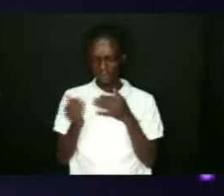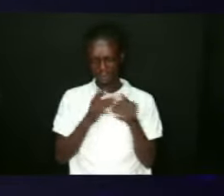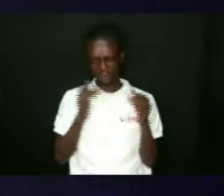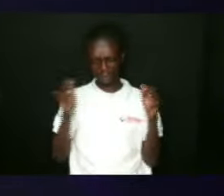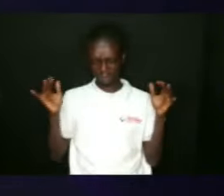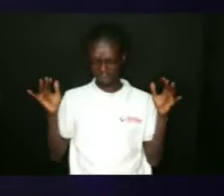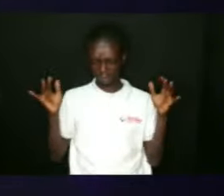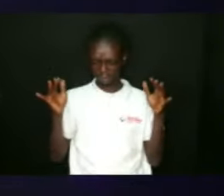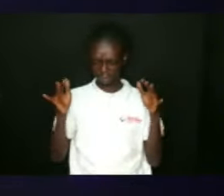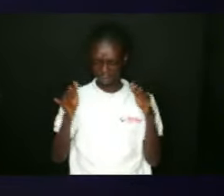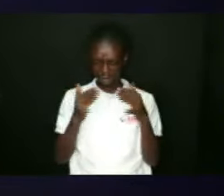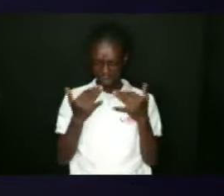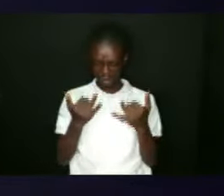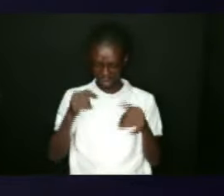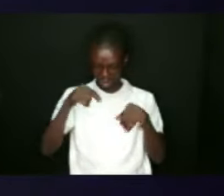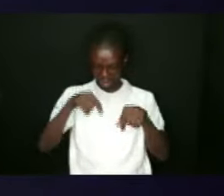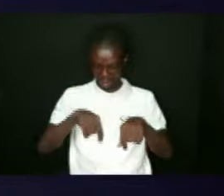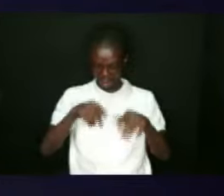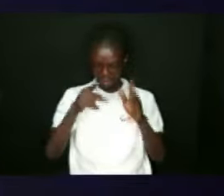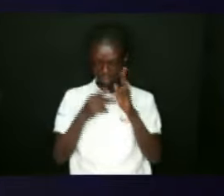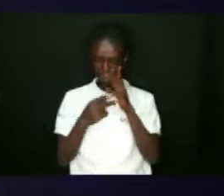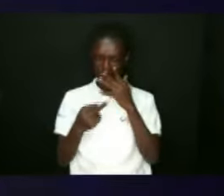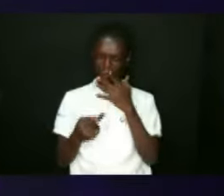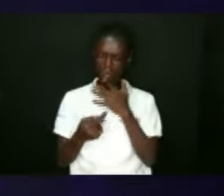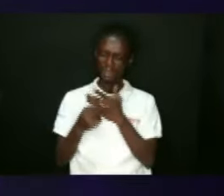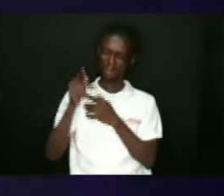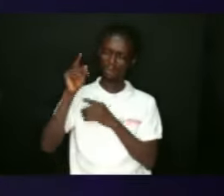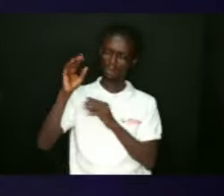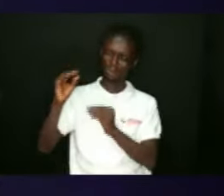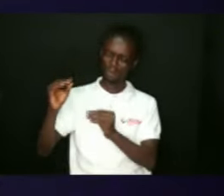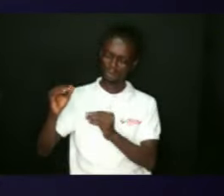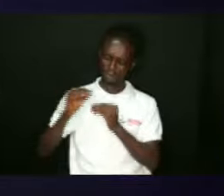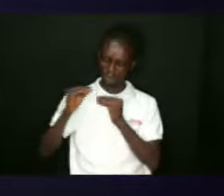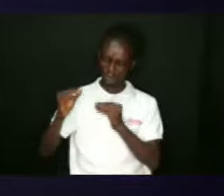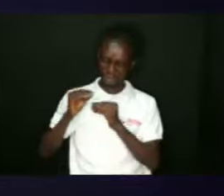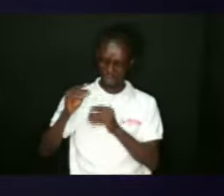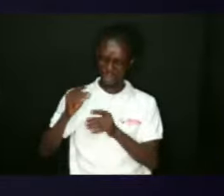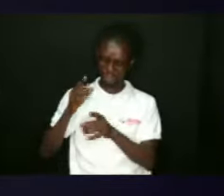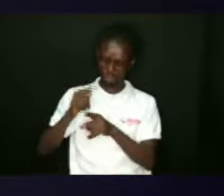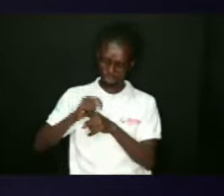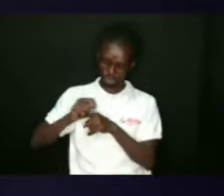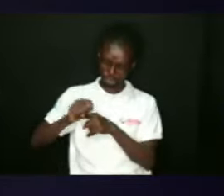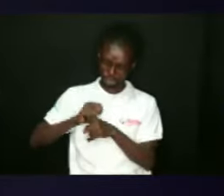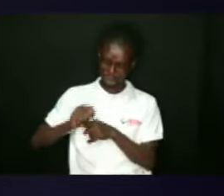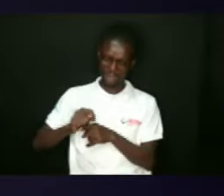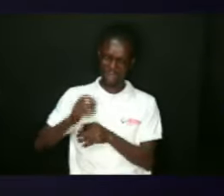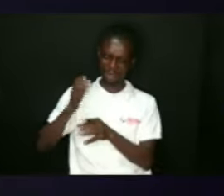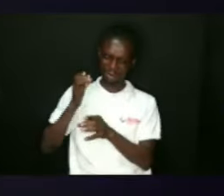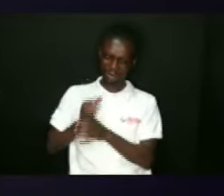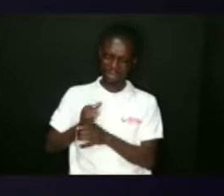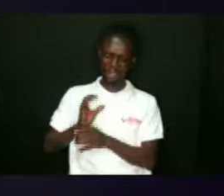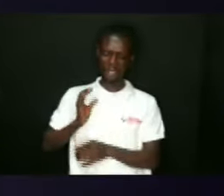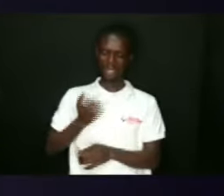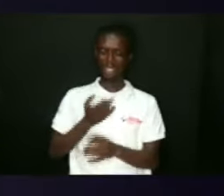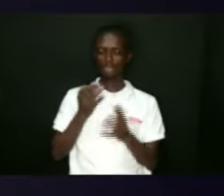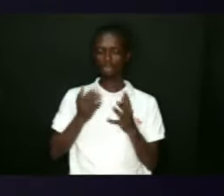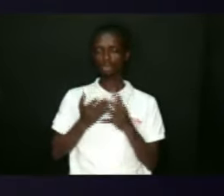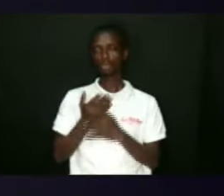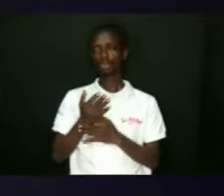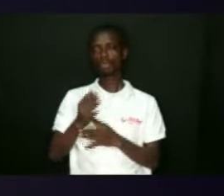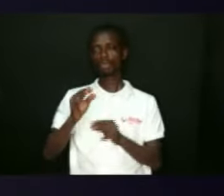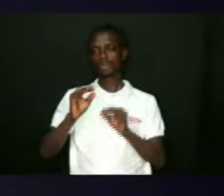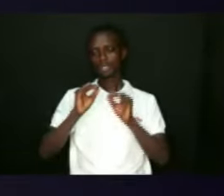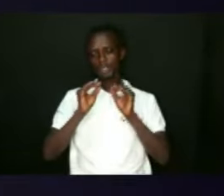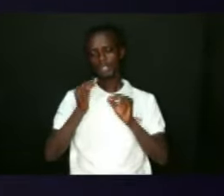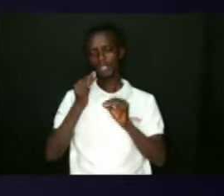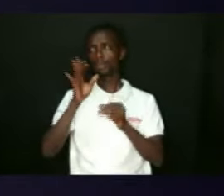this platform, you nurture us through the teaching of your word. We want to